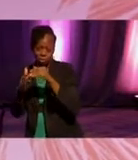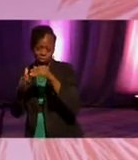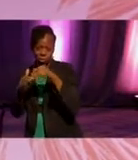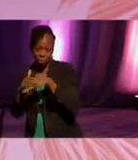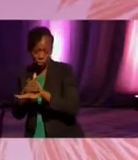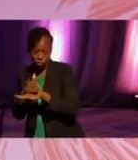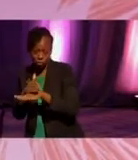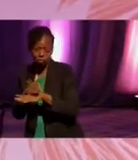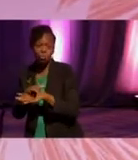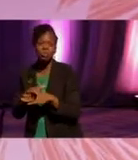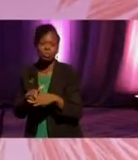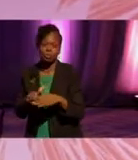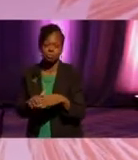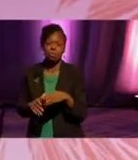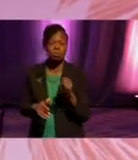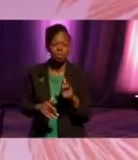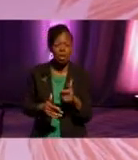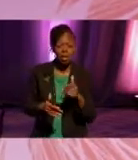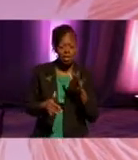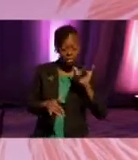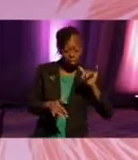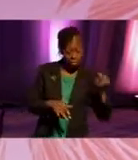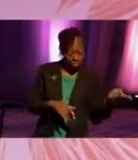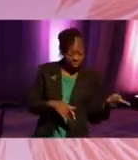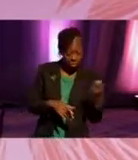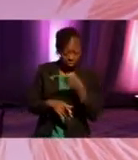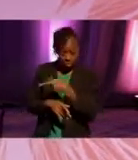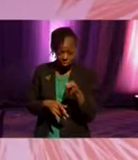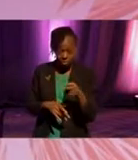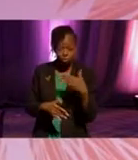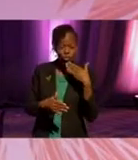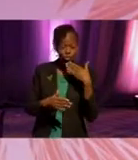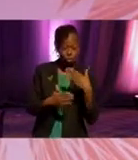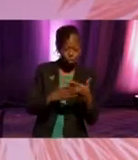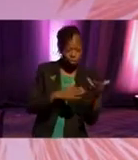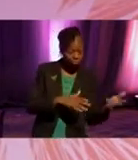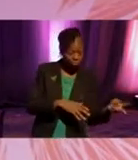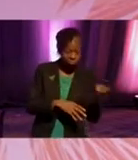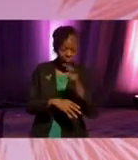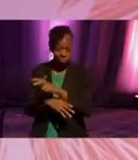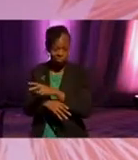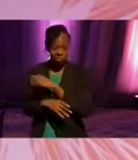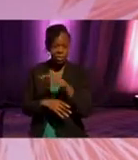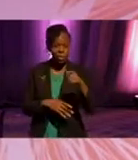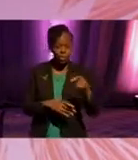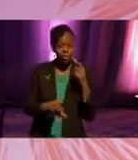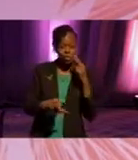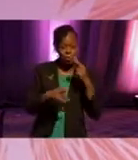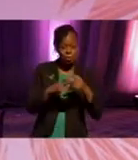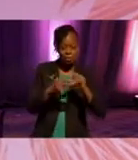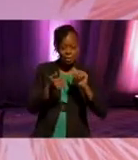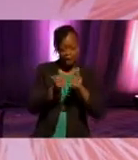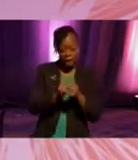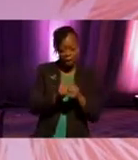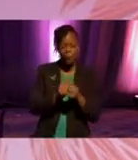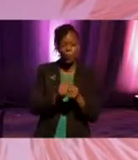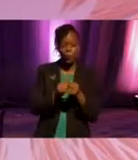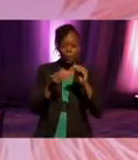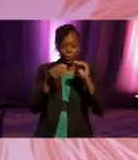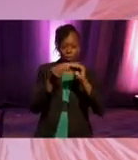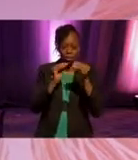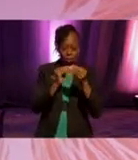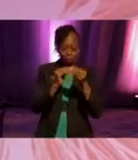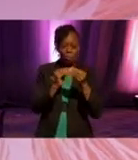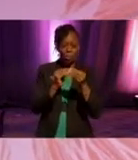mortalities per 1,000 births. So that's a good thing. You also mentioned how stubborn the number is to come